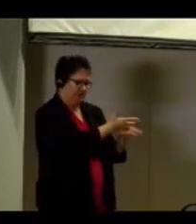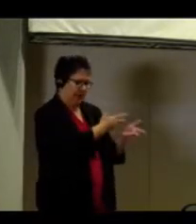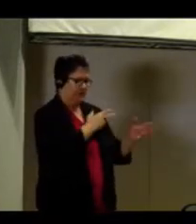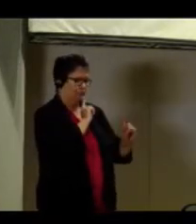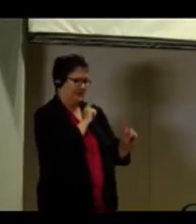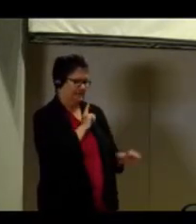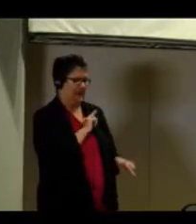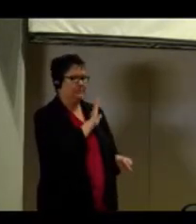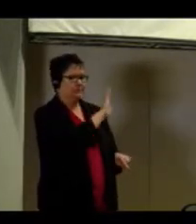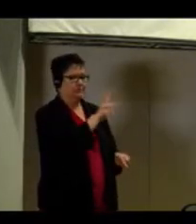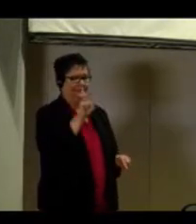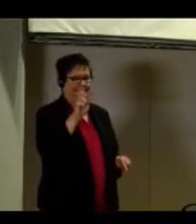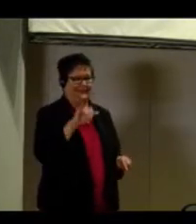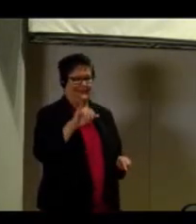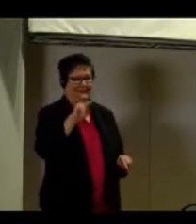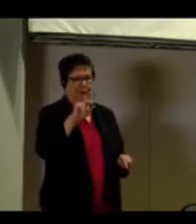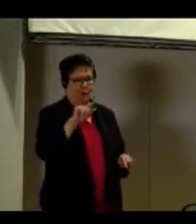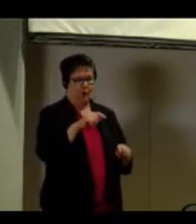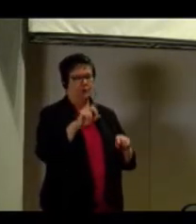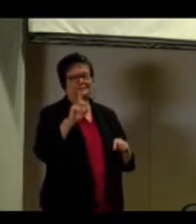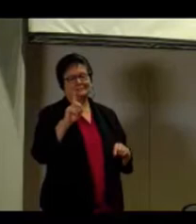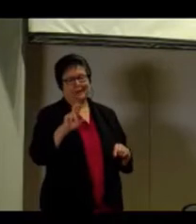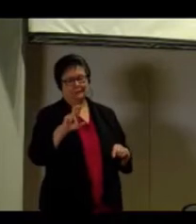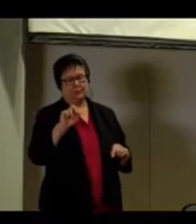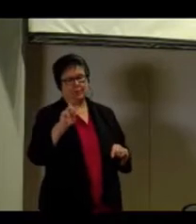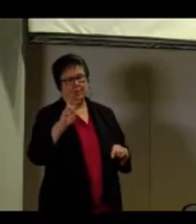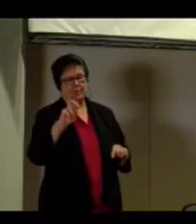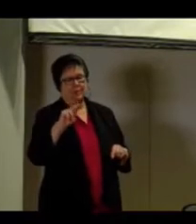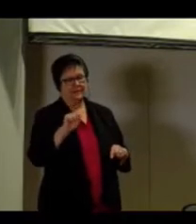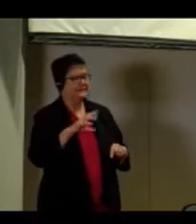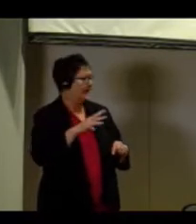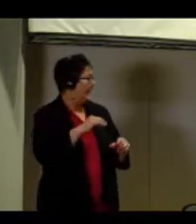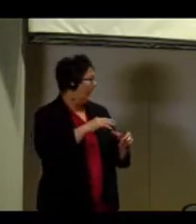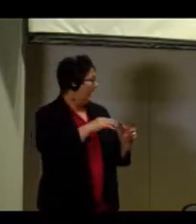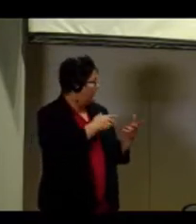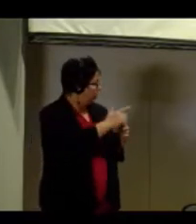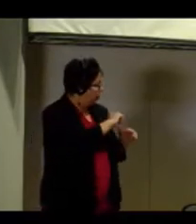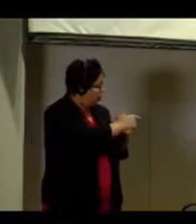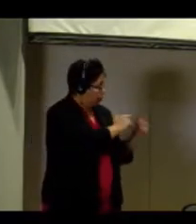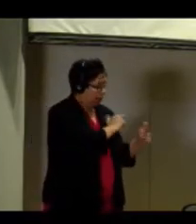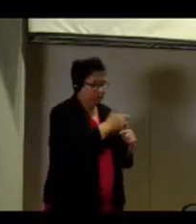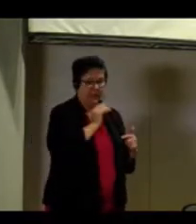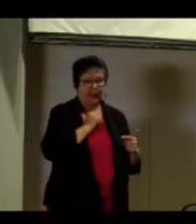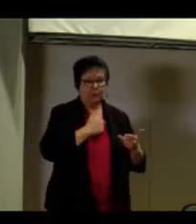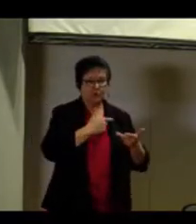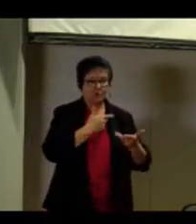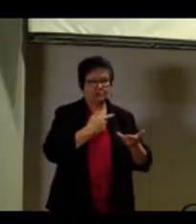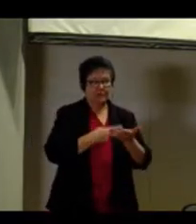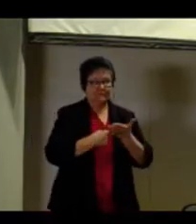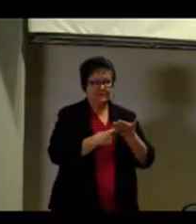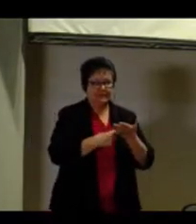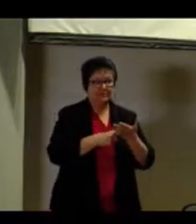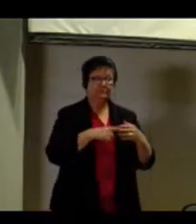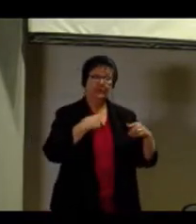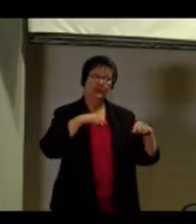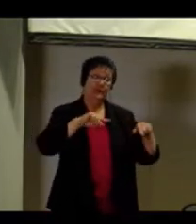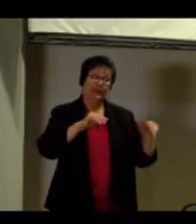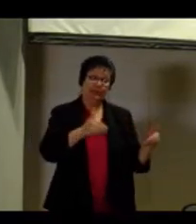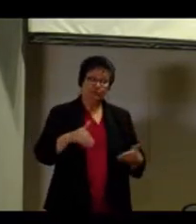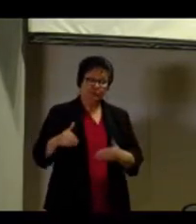Dr. Owens' keynote talk and the conversation that follows. First, I'll introduce the